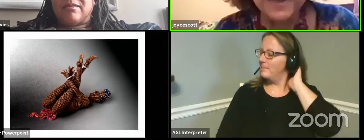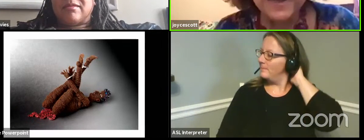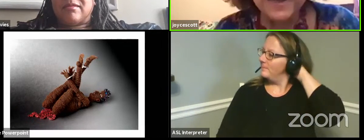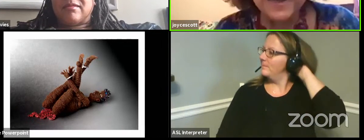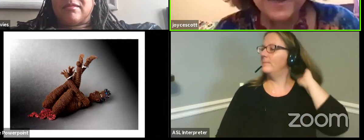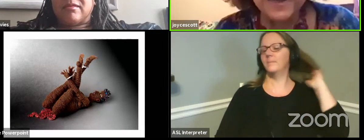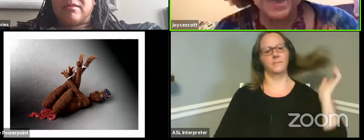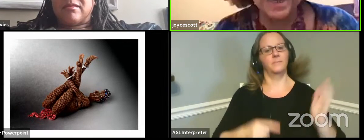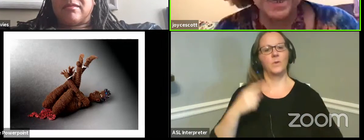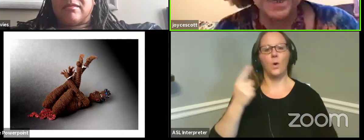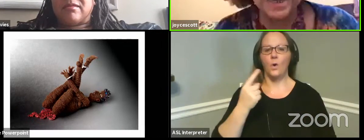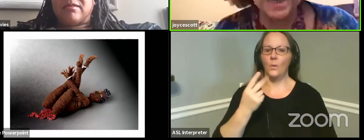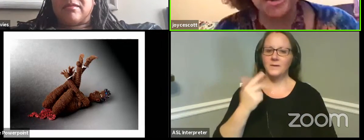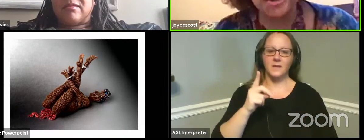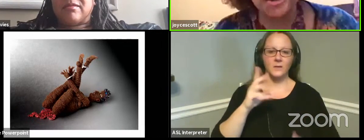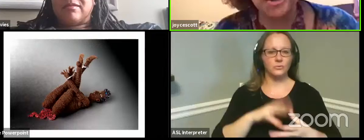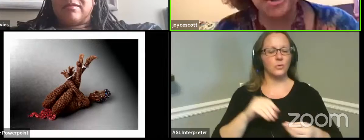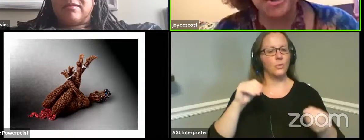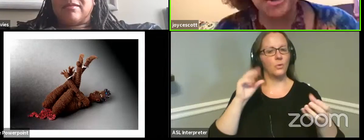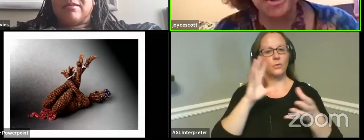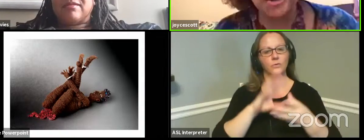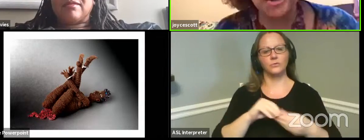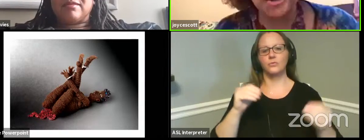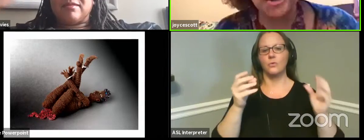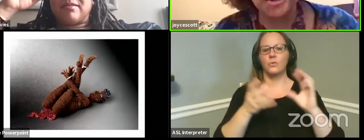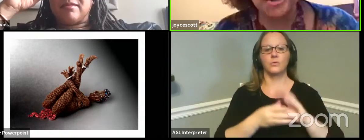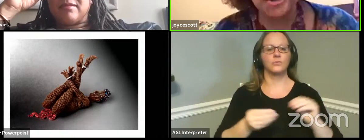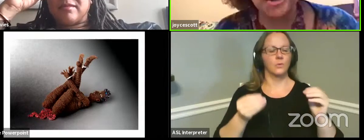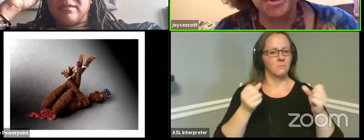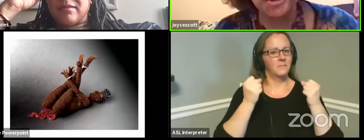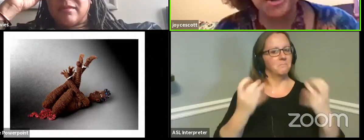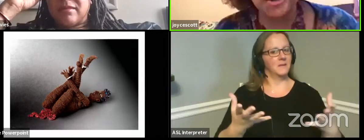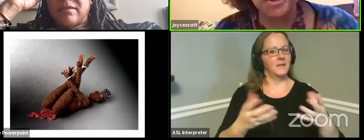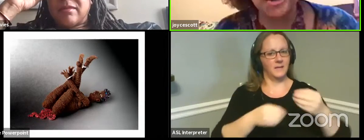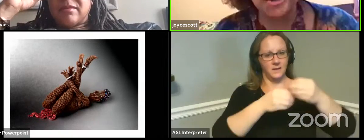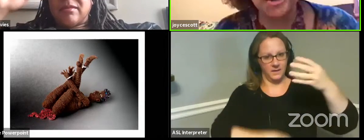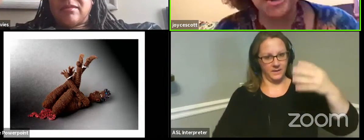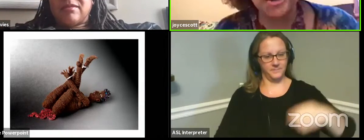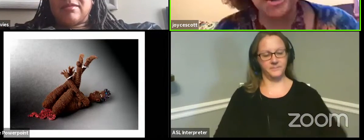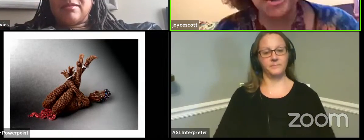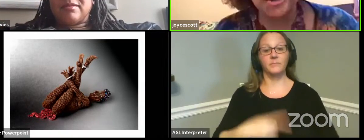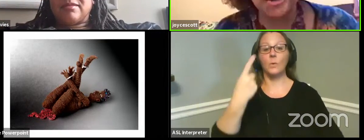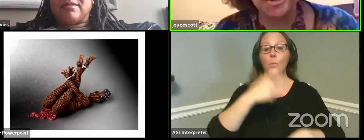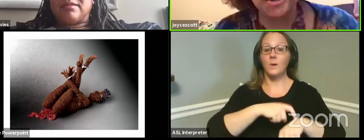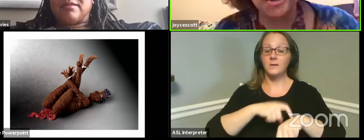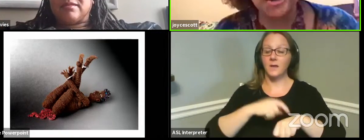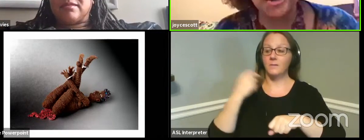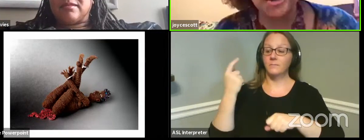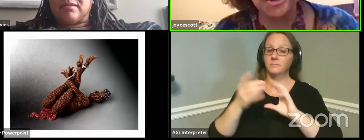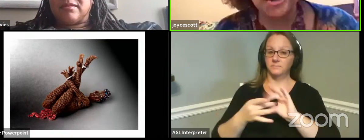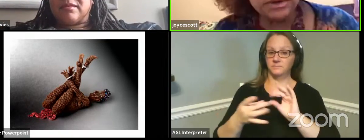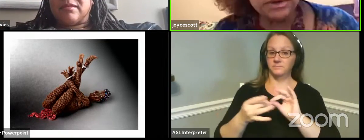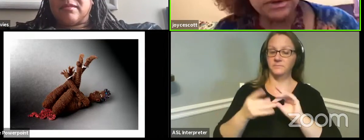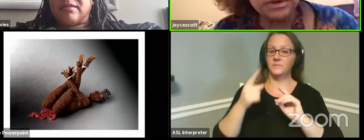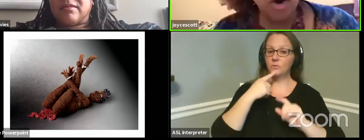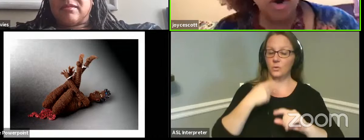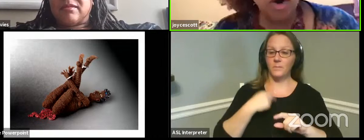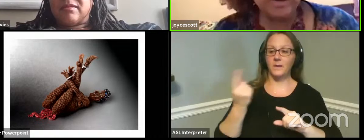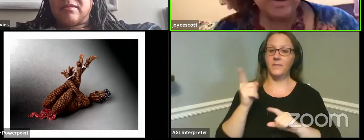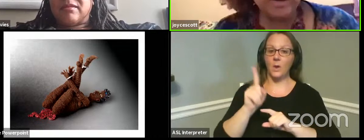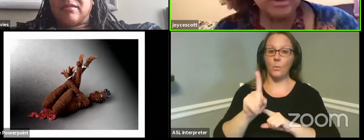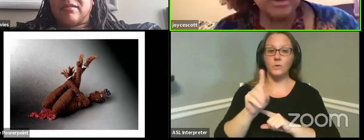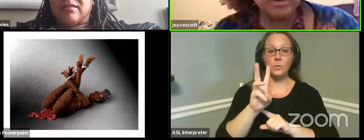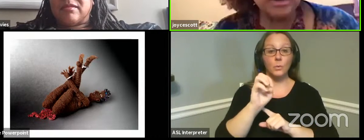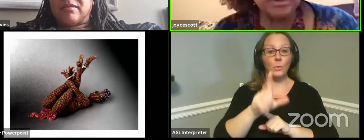She always had all kinds of stories. One time she told me that they were at the well